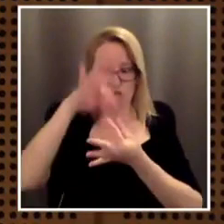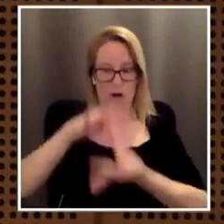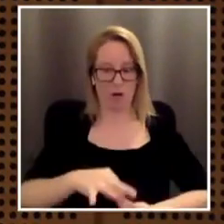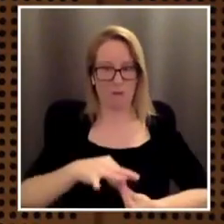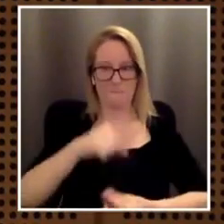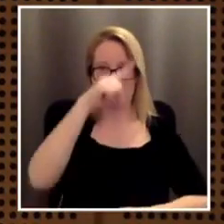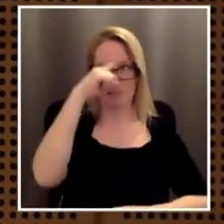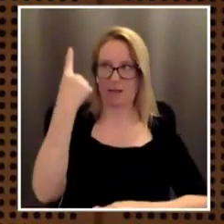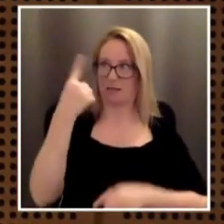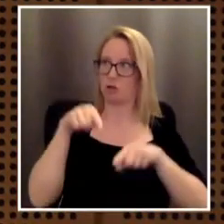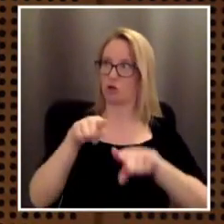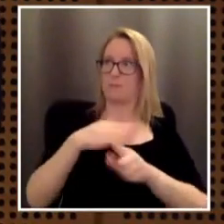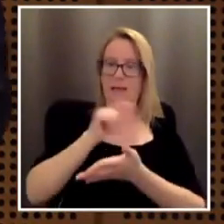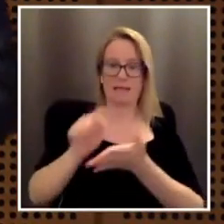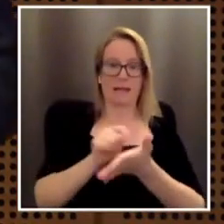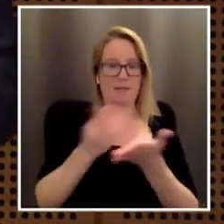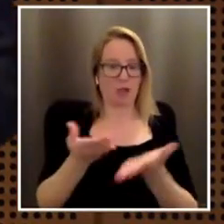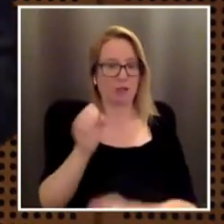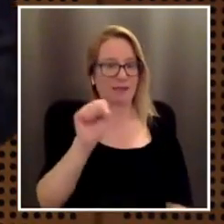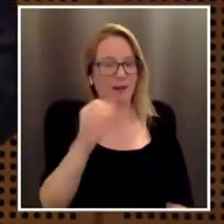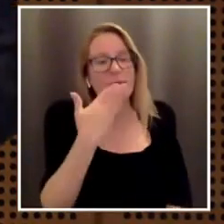in Seattle, so thank you.